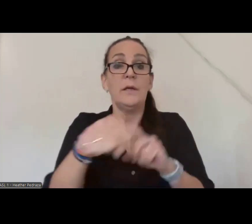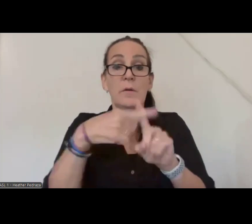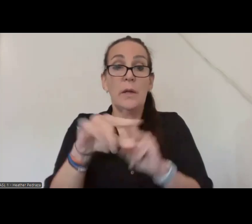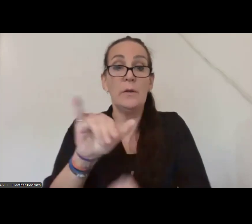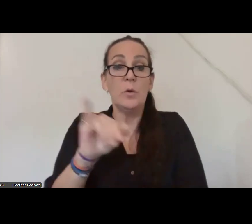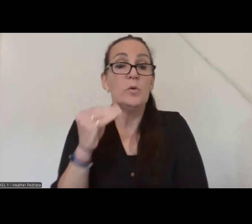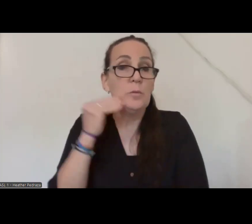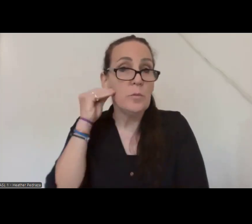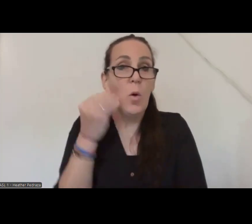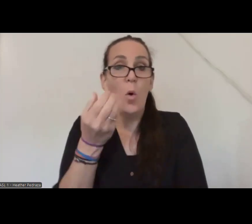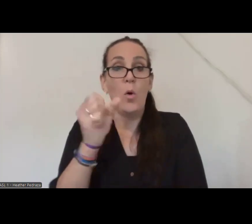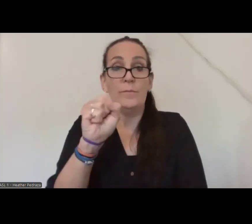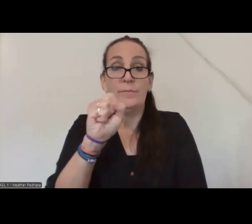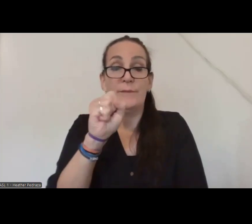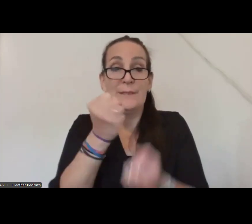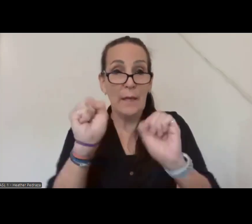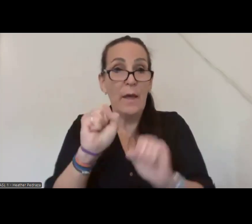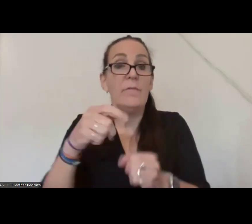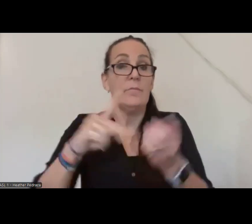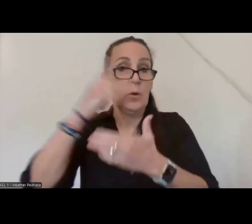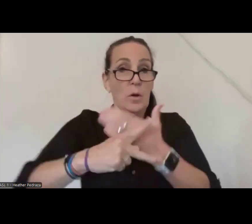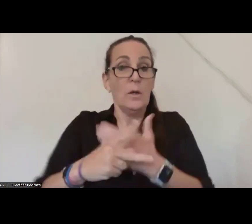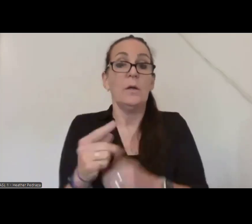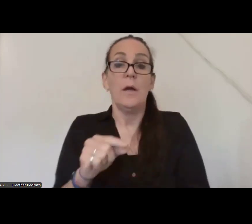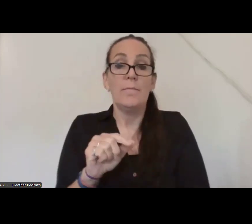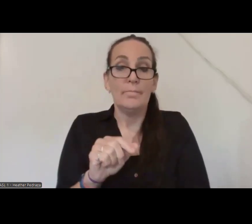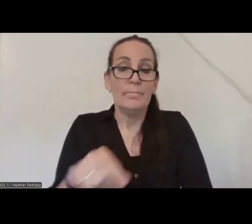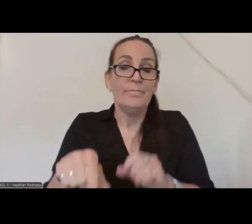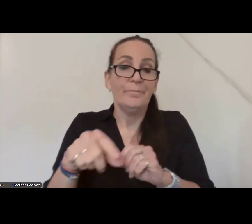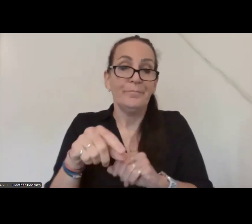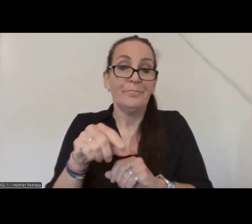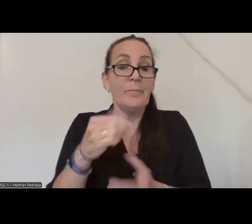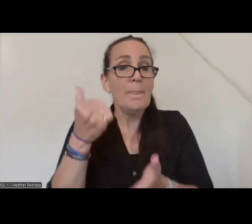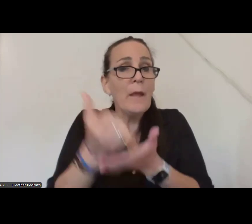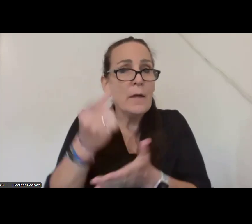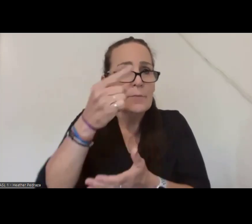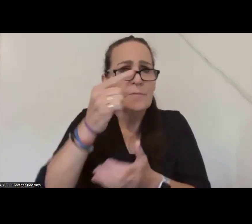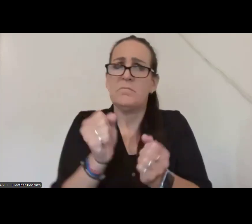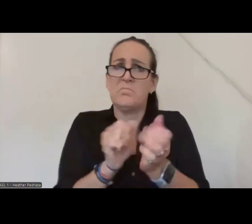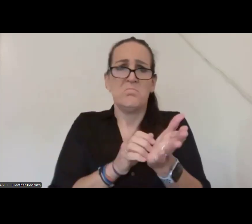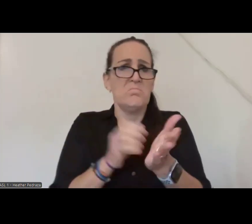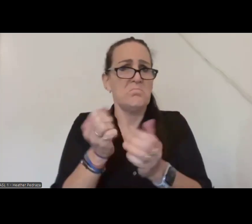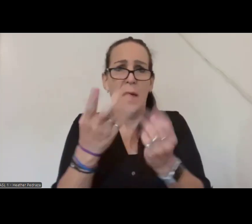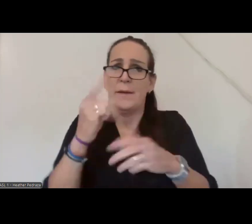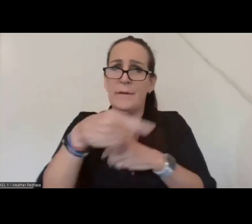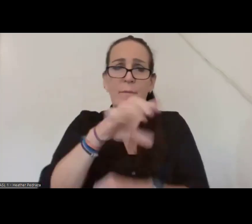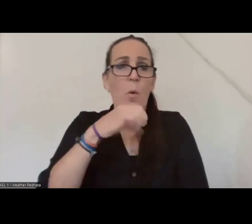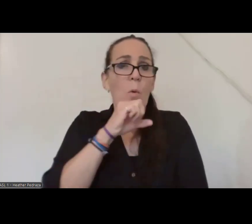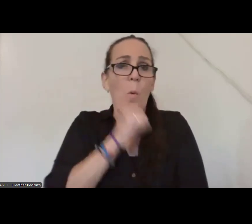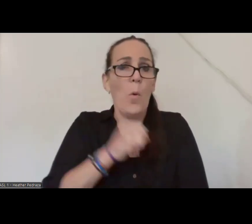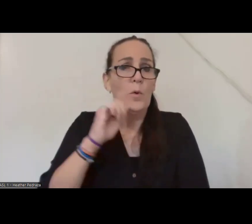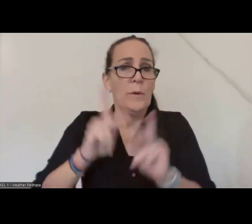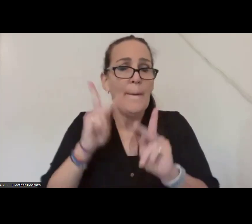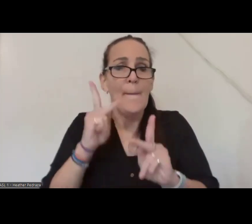APS program that keeps thousands of older and dependent adults safely living in their homes.